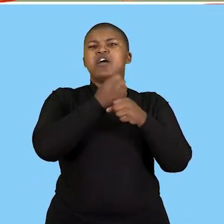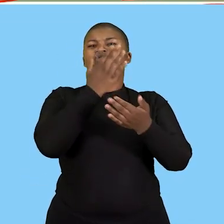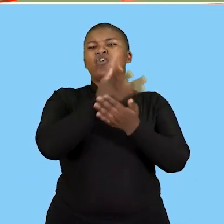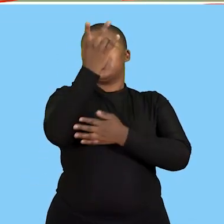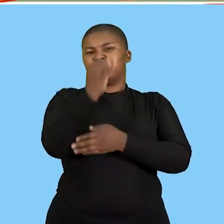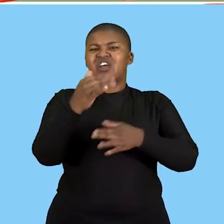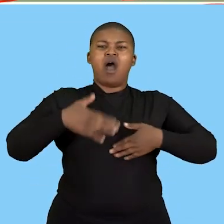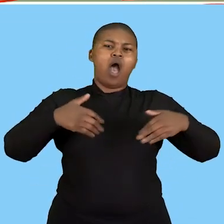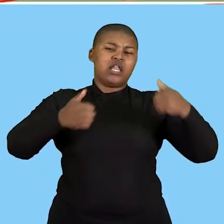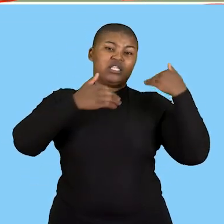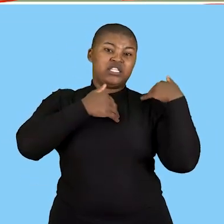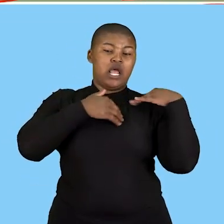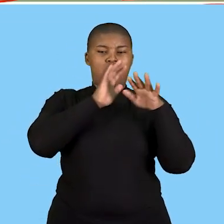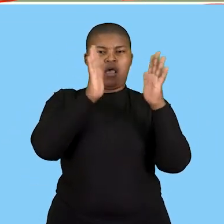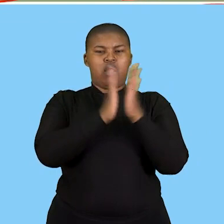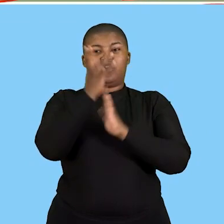measures.